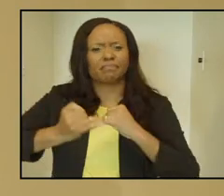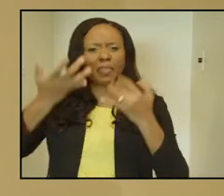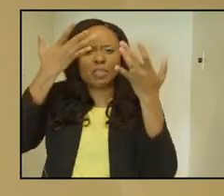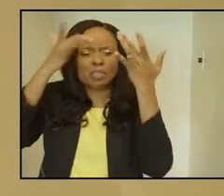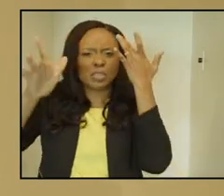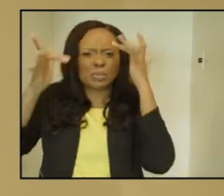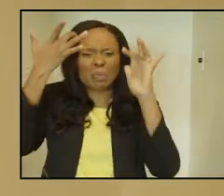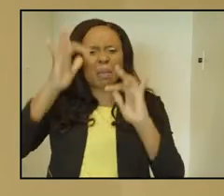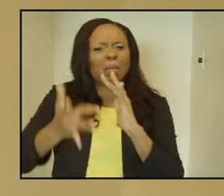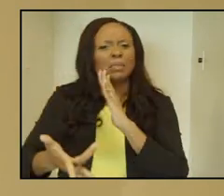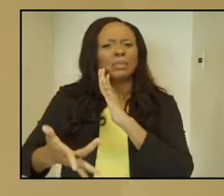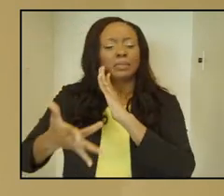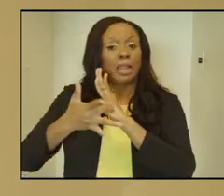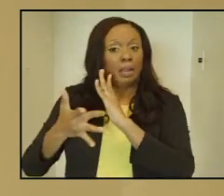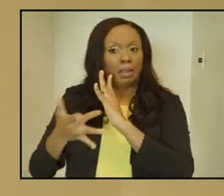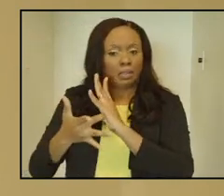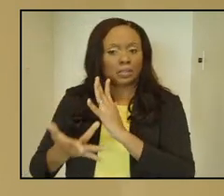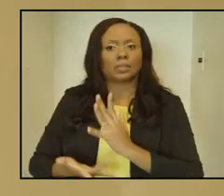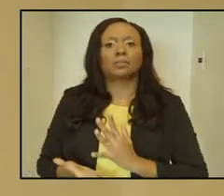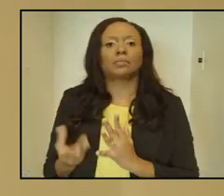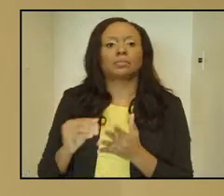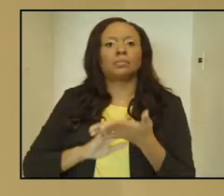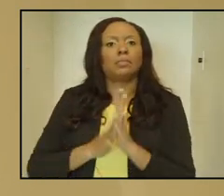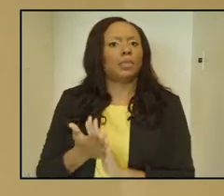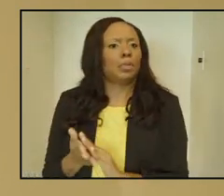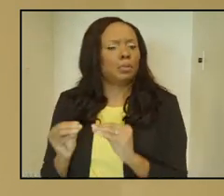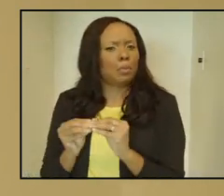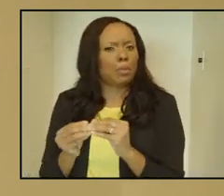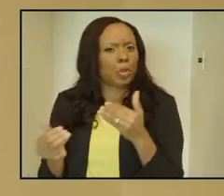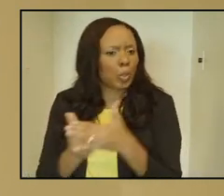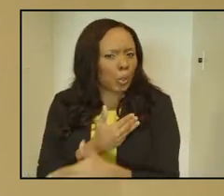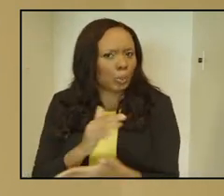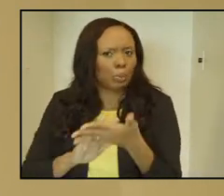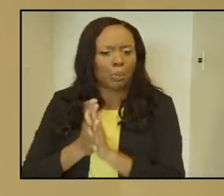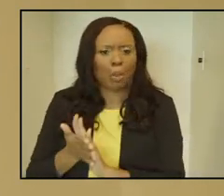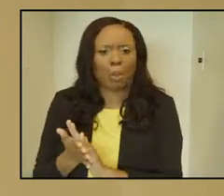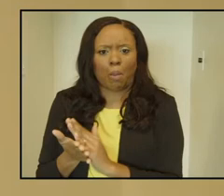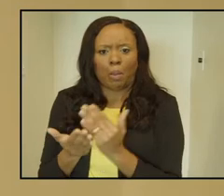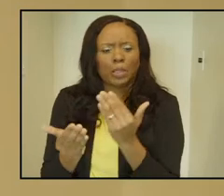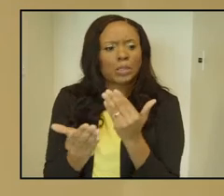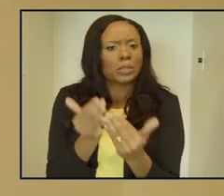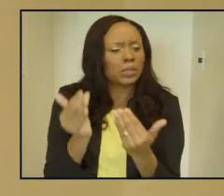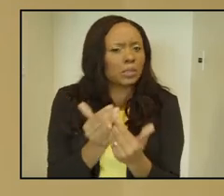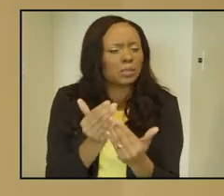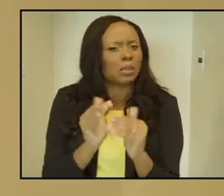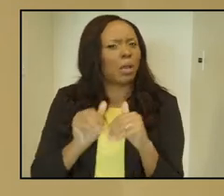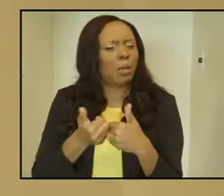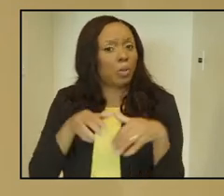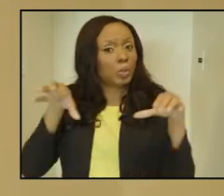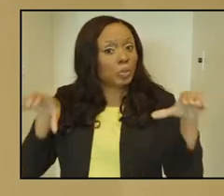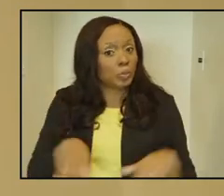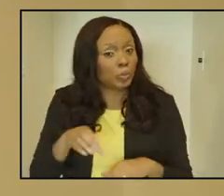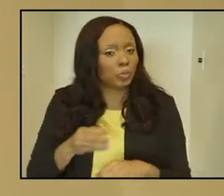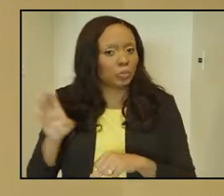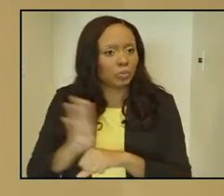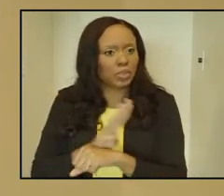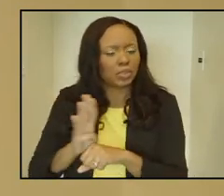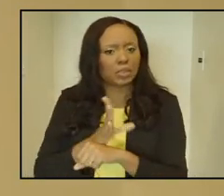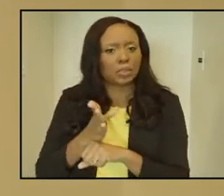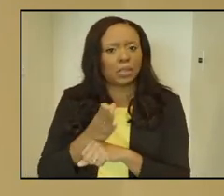technology, and commit to newer, easier, and better ways of doing business